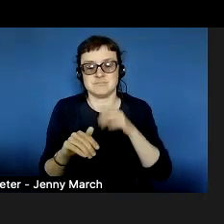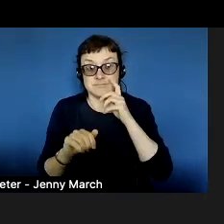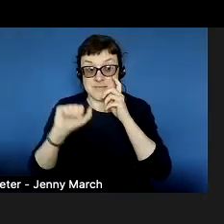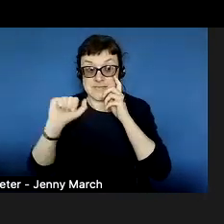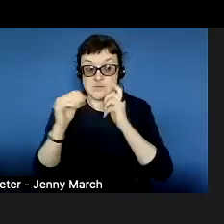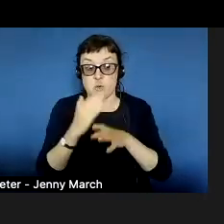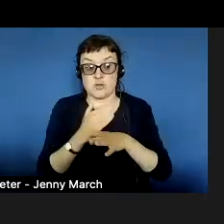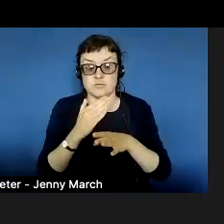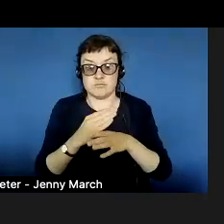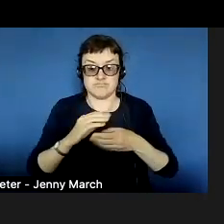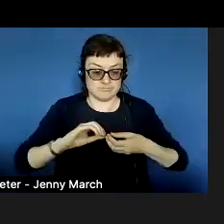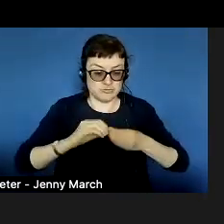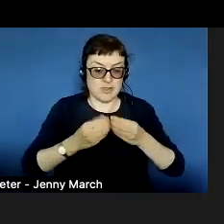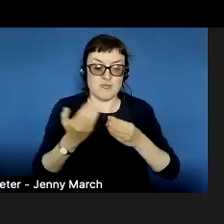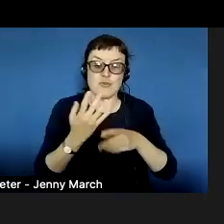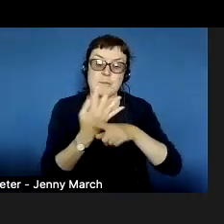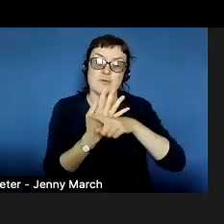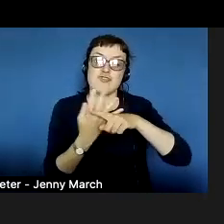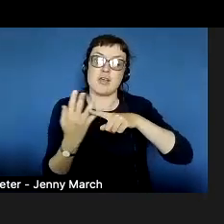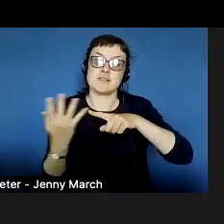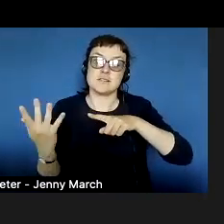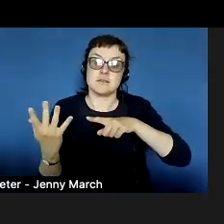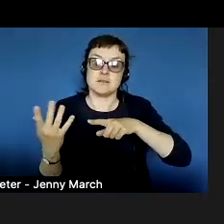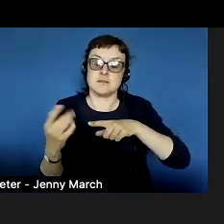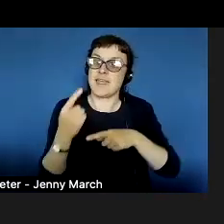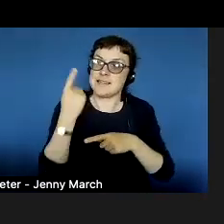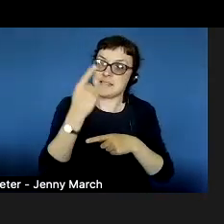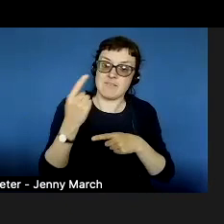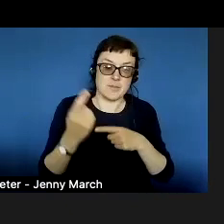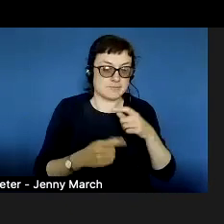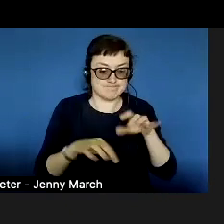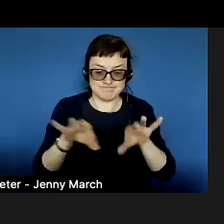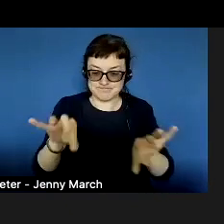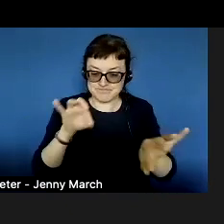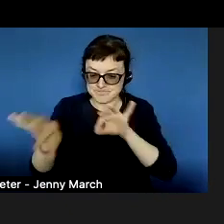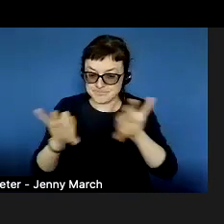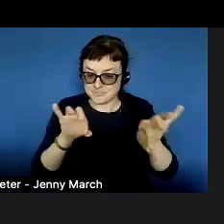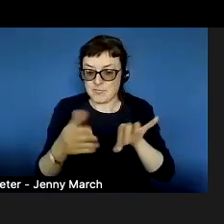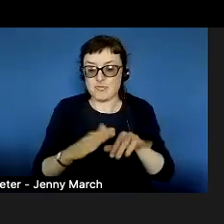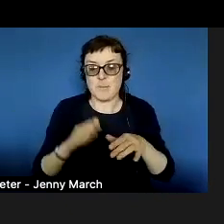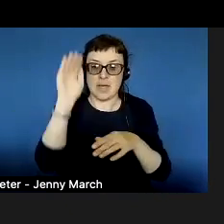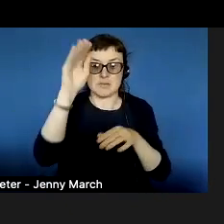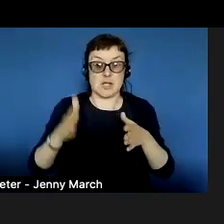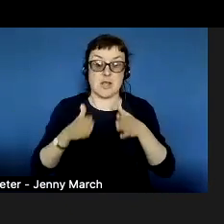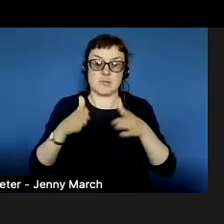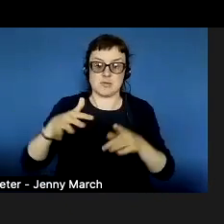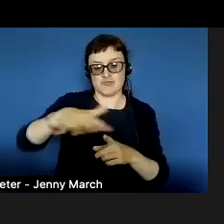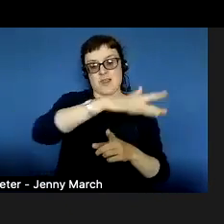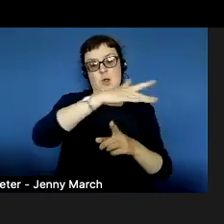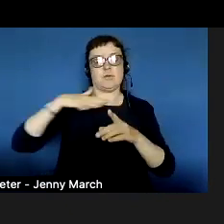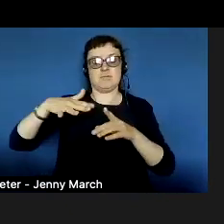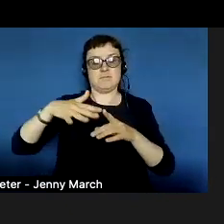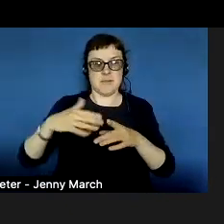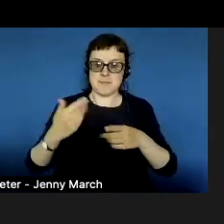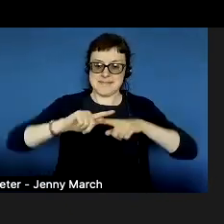was made out of the grasses that he found around the hospital he lived in. He would basically knit